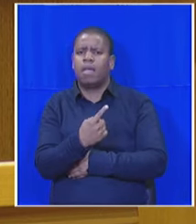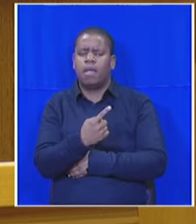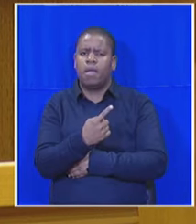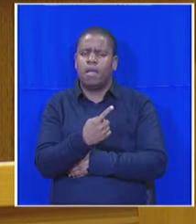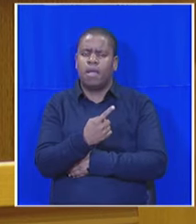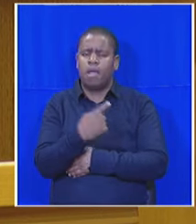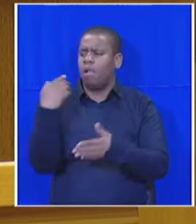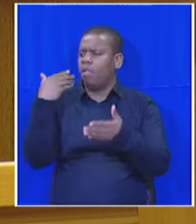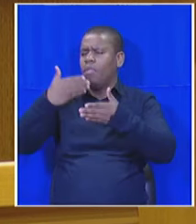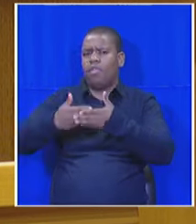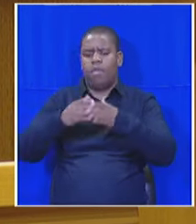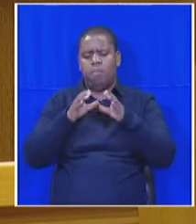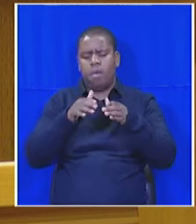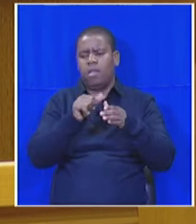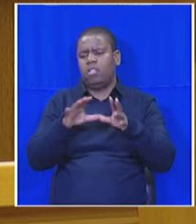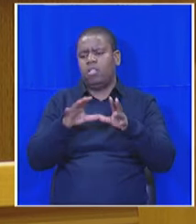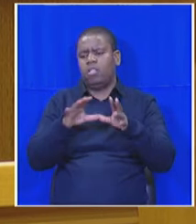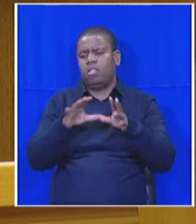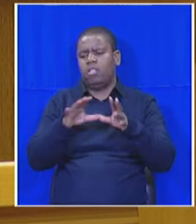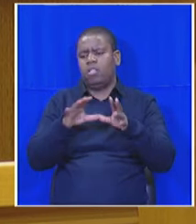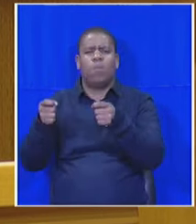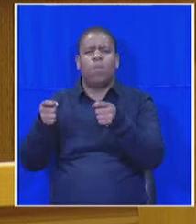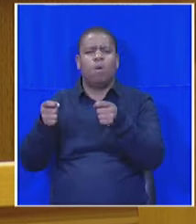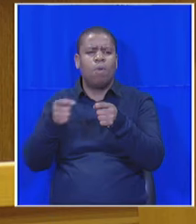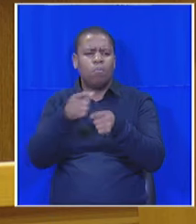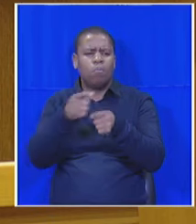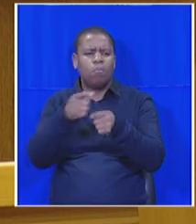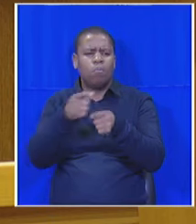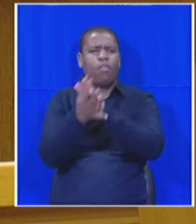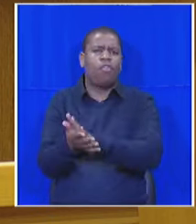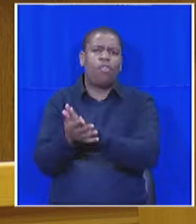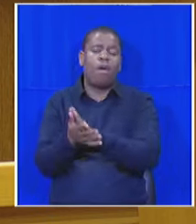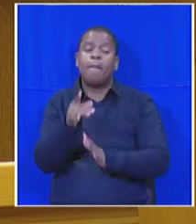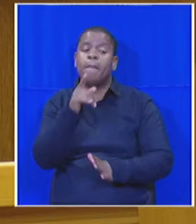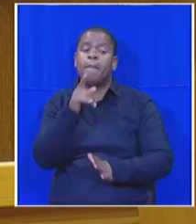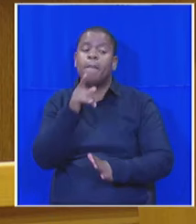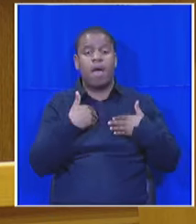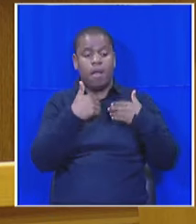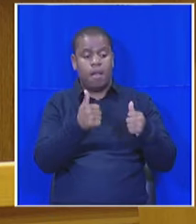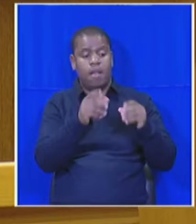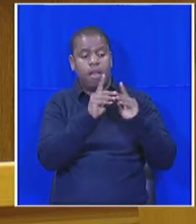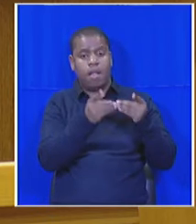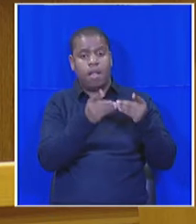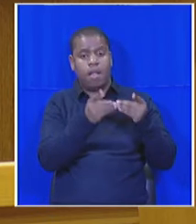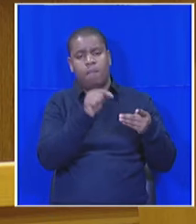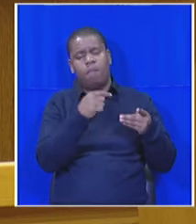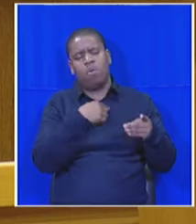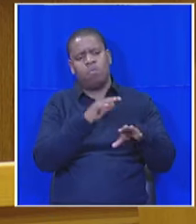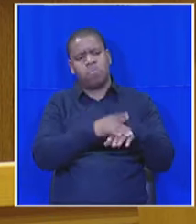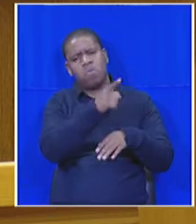kuyi-mess ngesilungu, kanti i-Department of Health ilungisa kanye loo mess kuba kaloku abanye